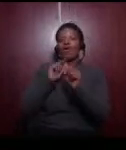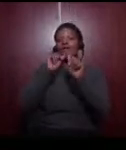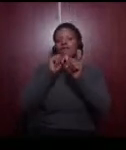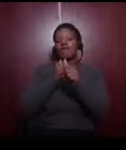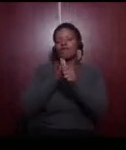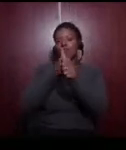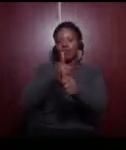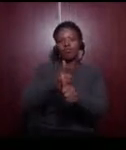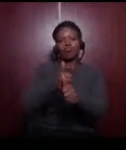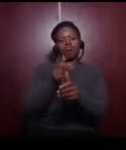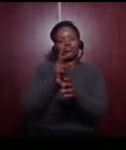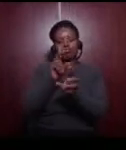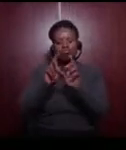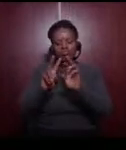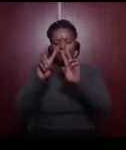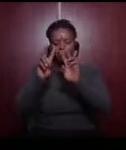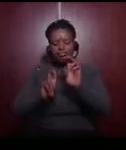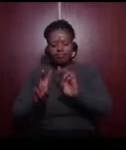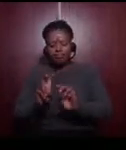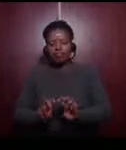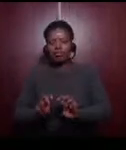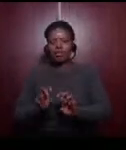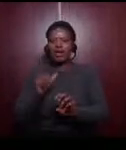our colleagues as well if we don't have answers to them.